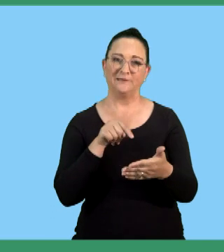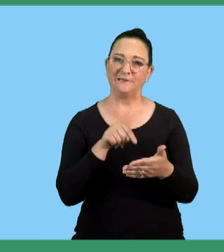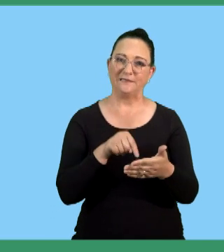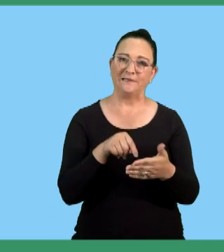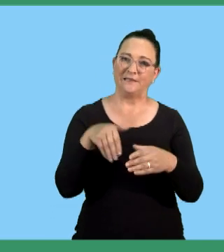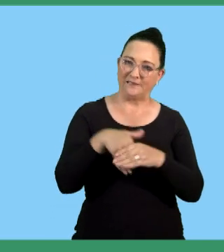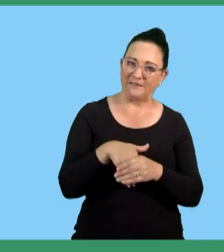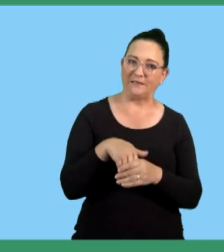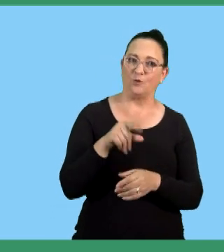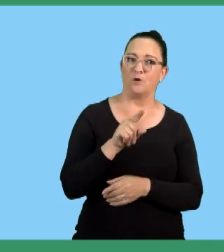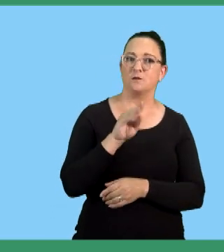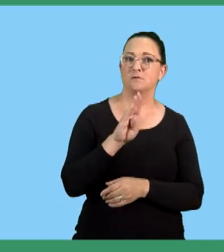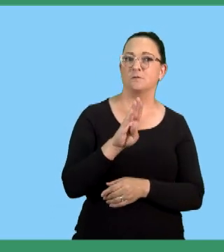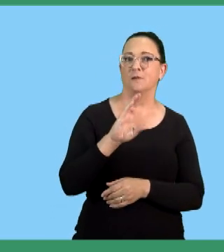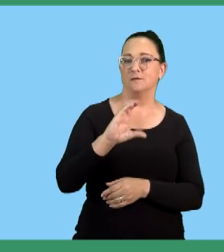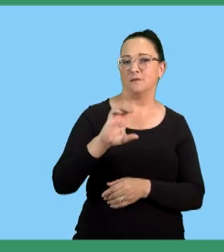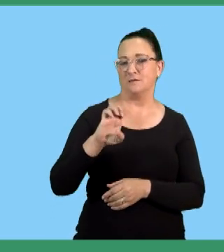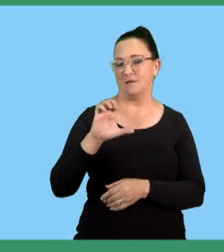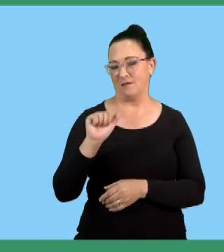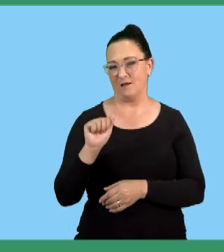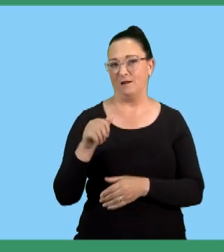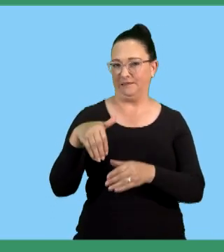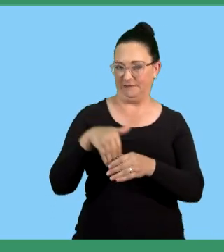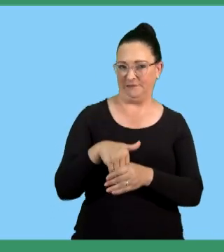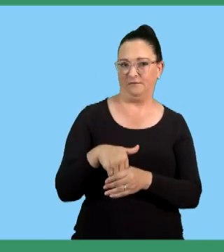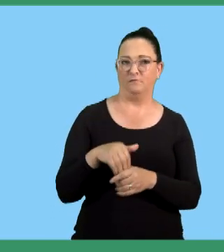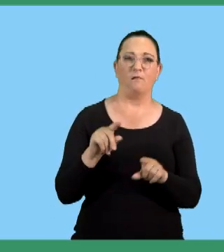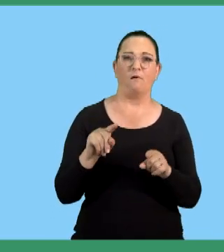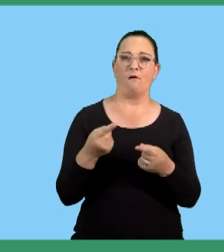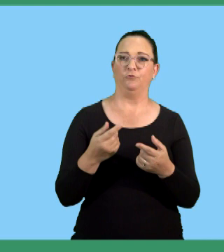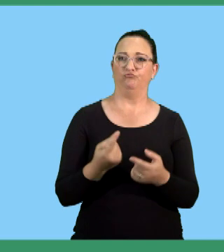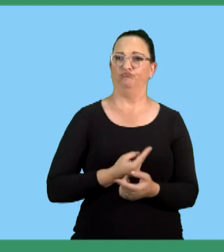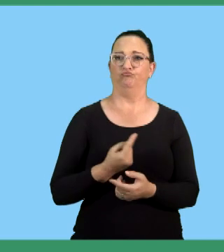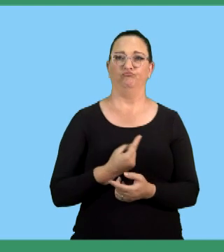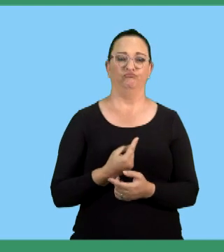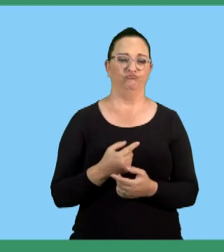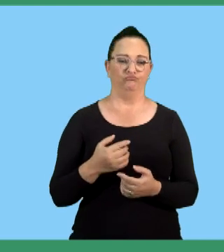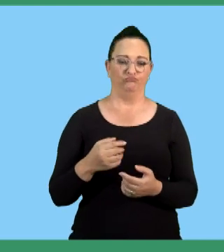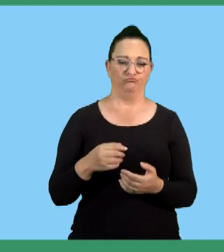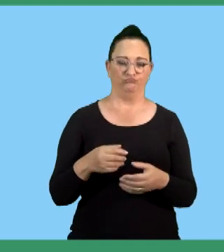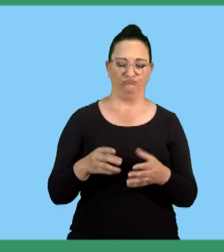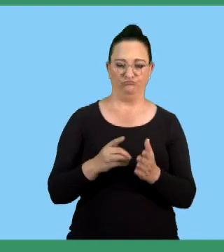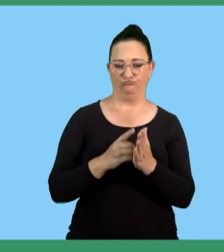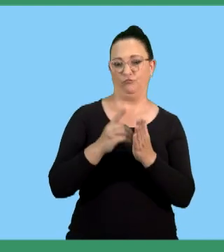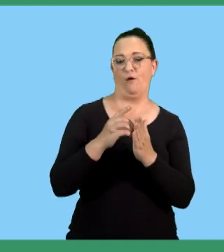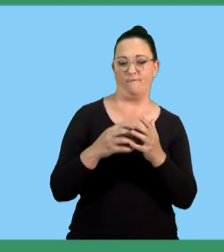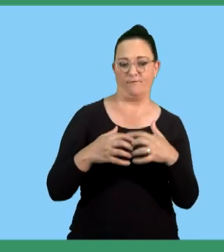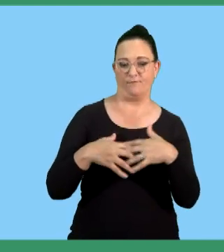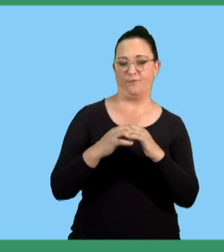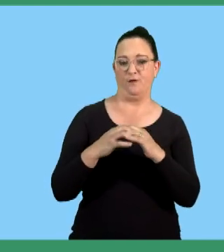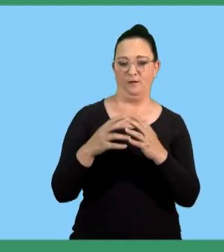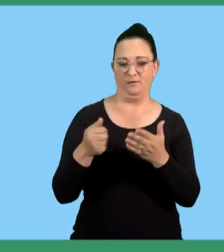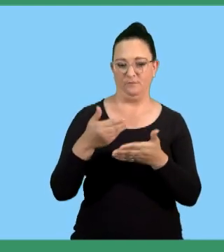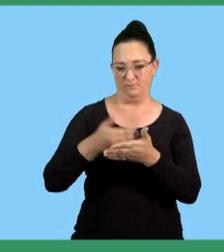by your BCA, by this legislation. So the employer cannot draft a contract without complying with